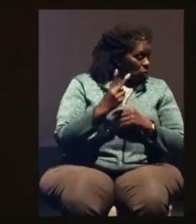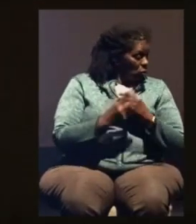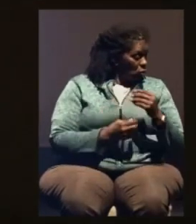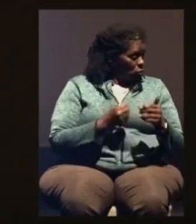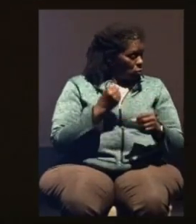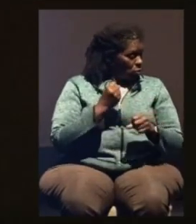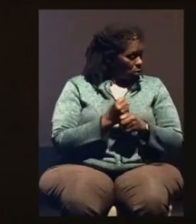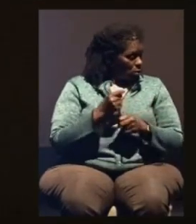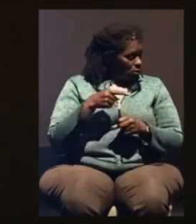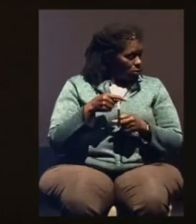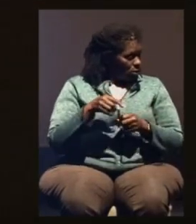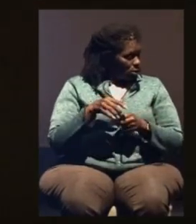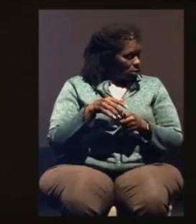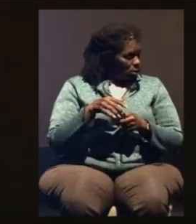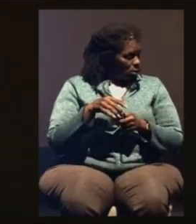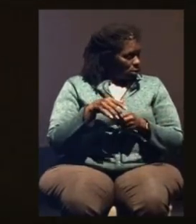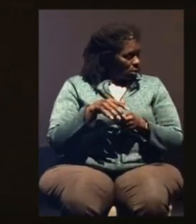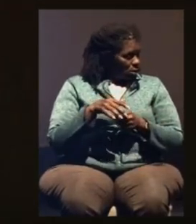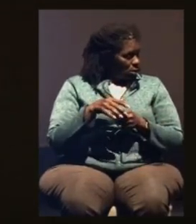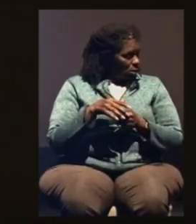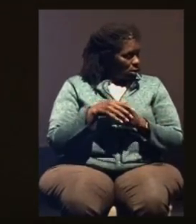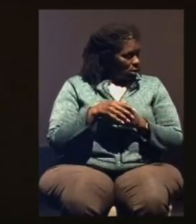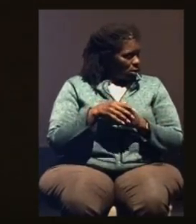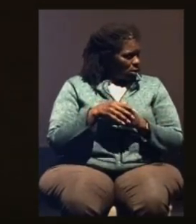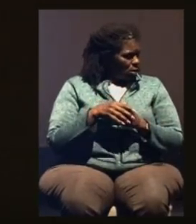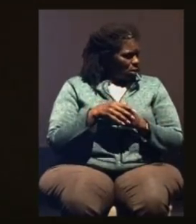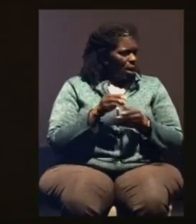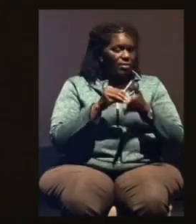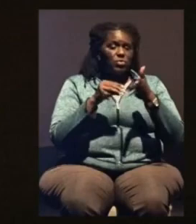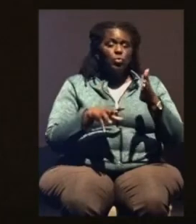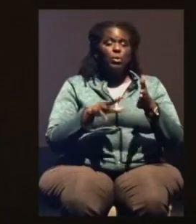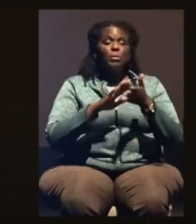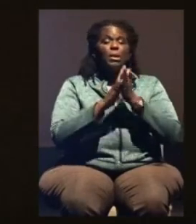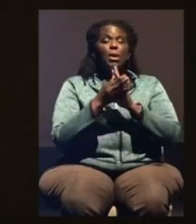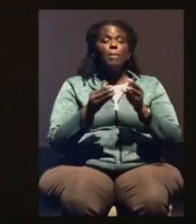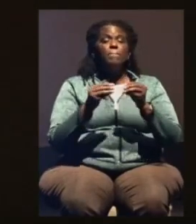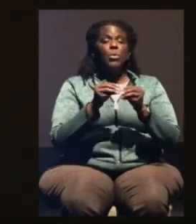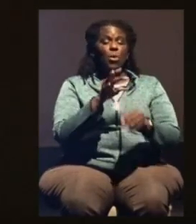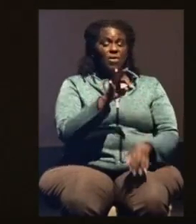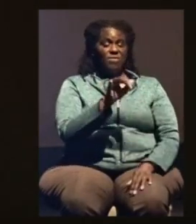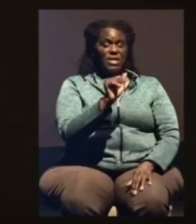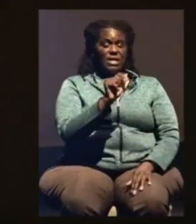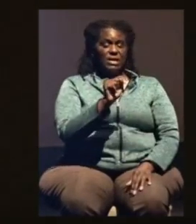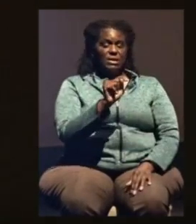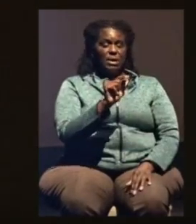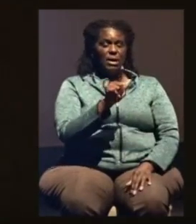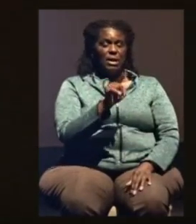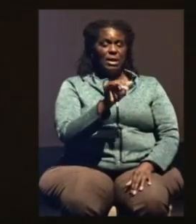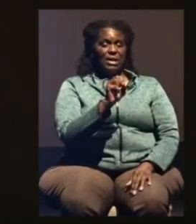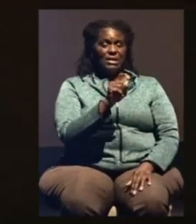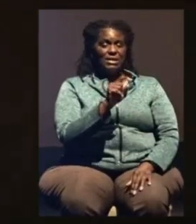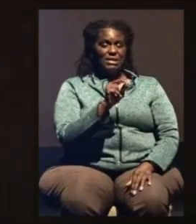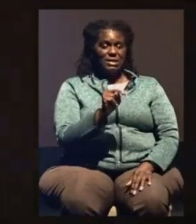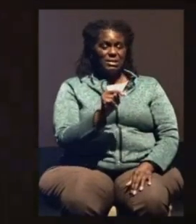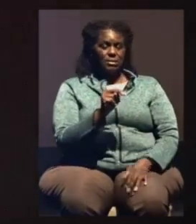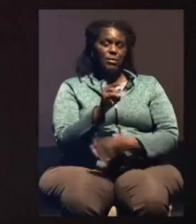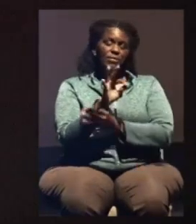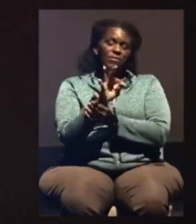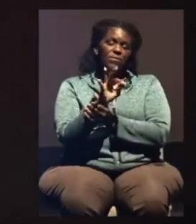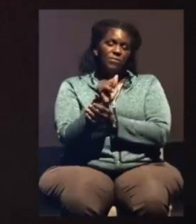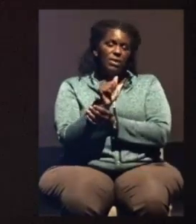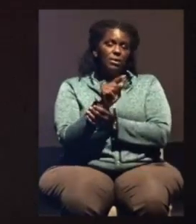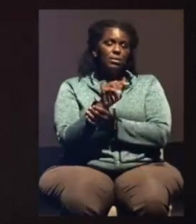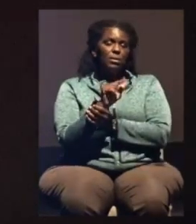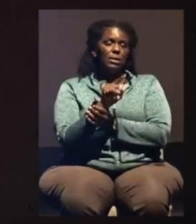dislocation have made students more fatalistic or more engaged? Oh, boy. Both.